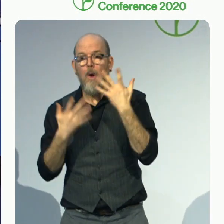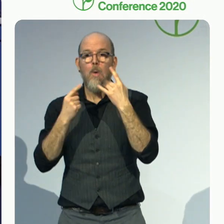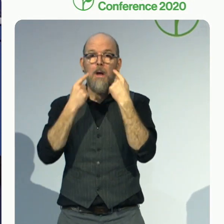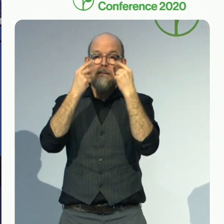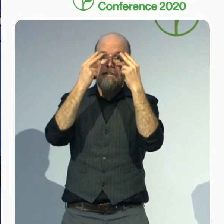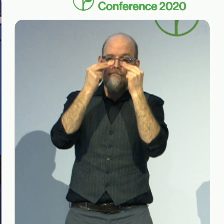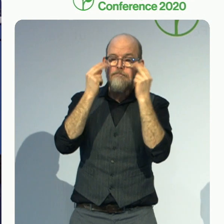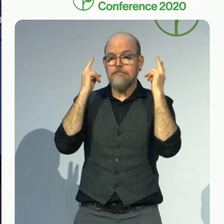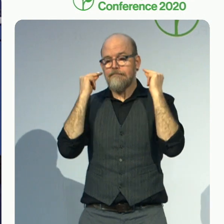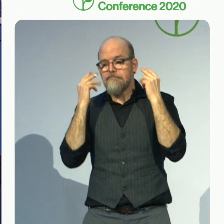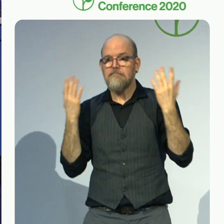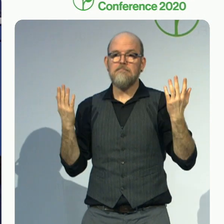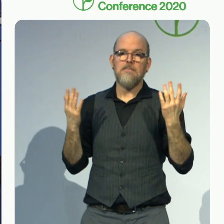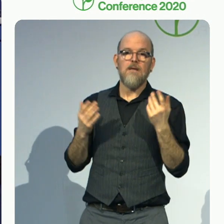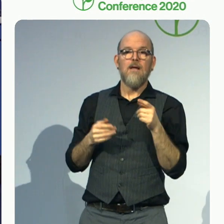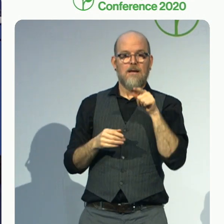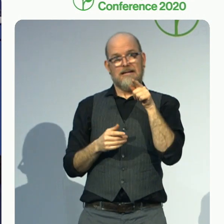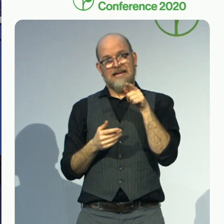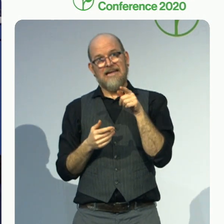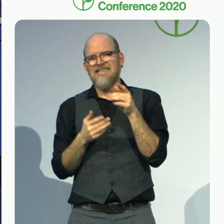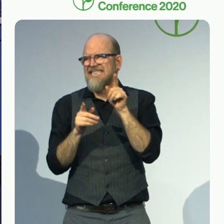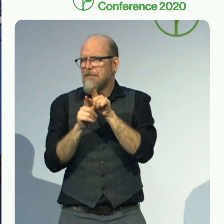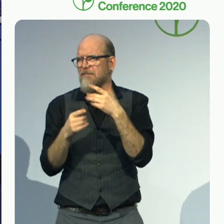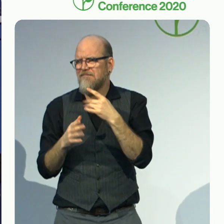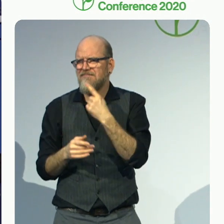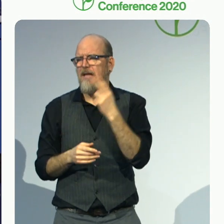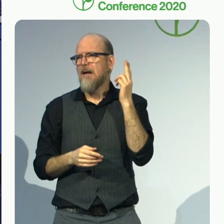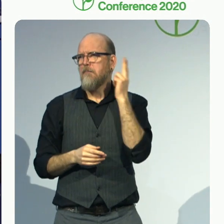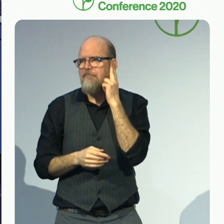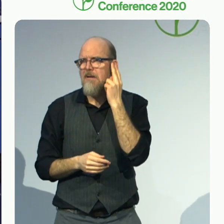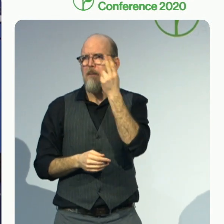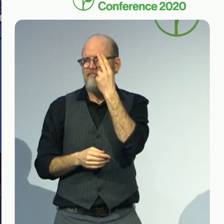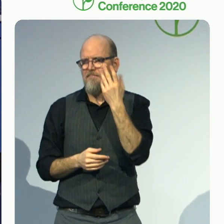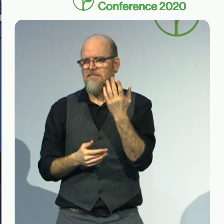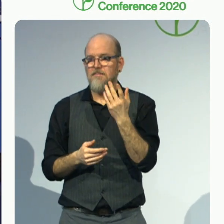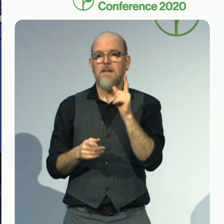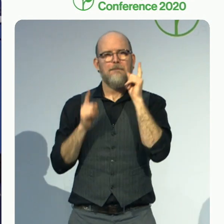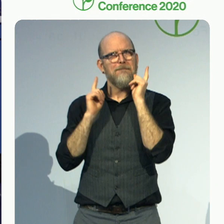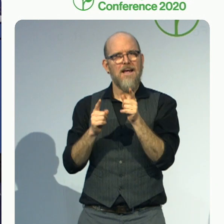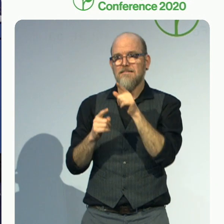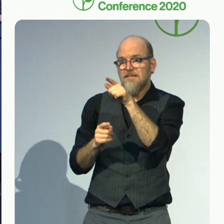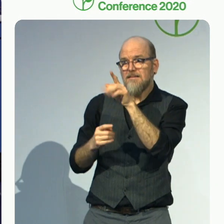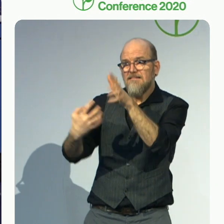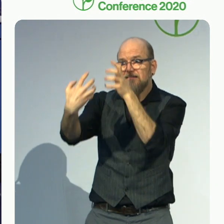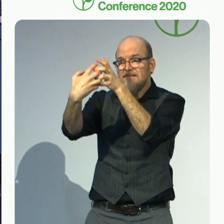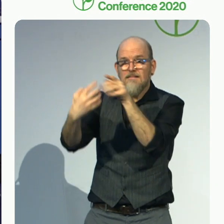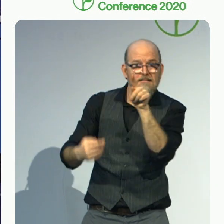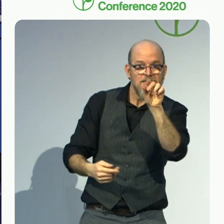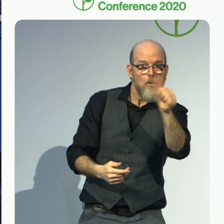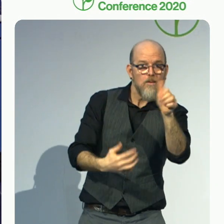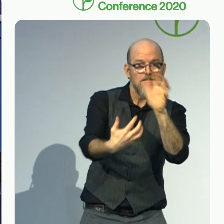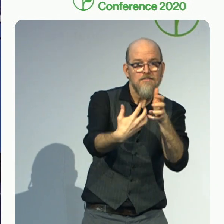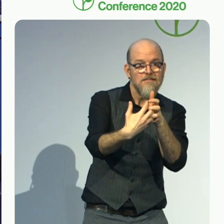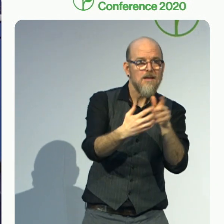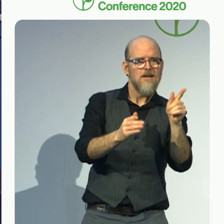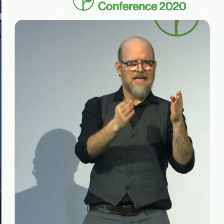be provided with education delivered in the most appropriate languages and modes and means of communications for the individual and in environments